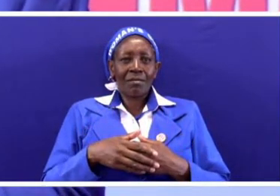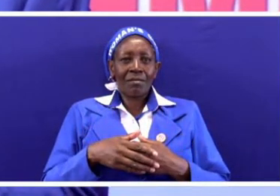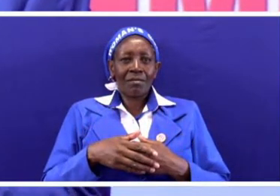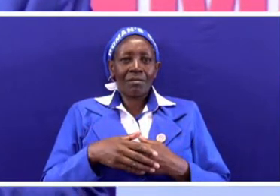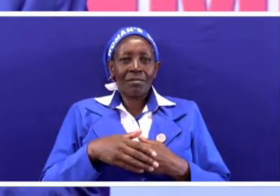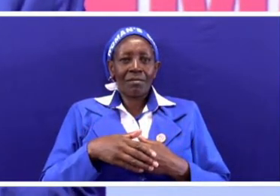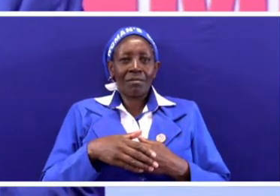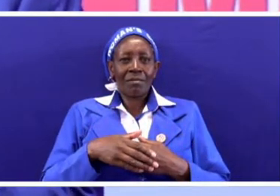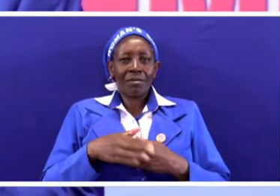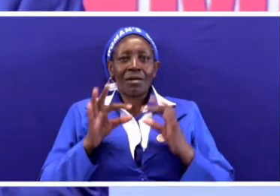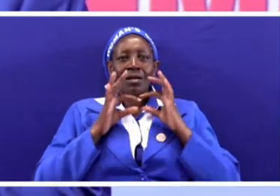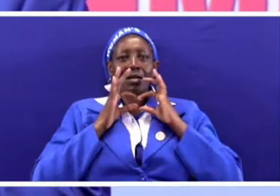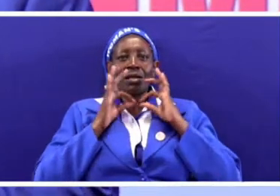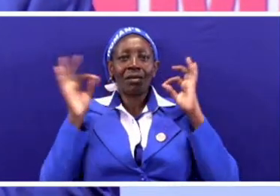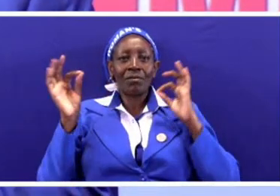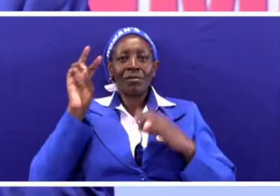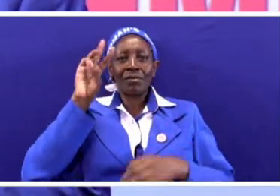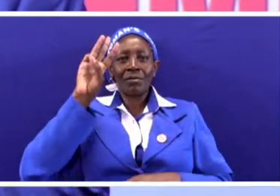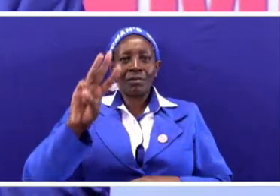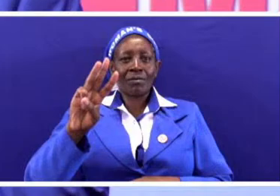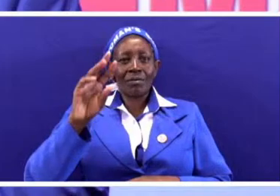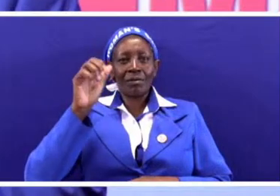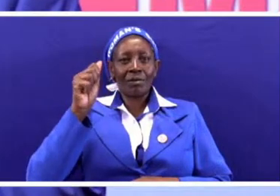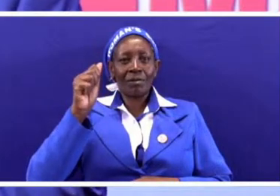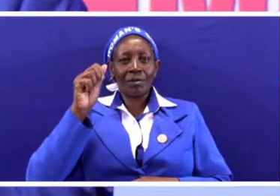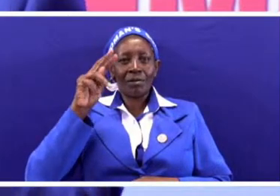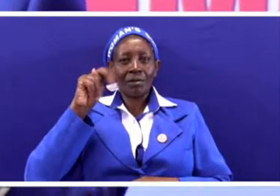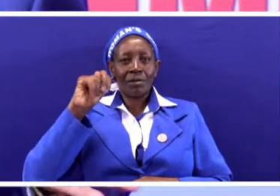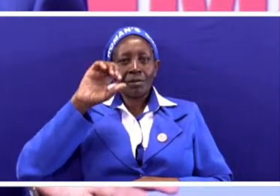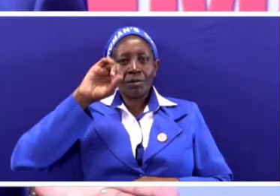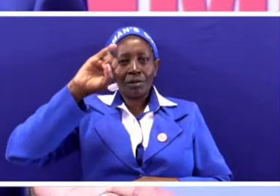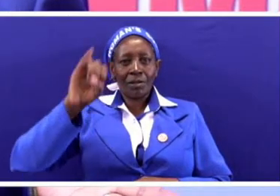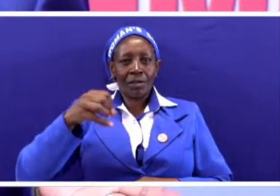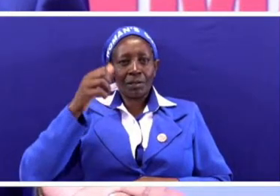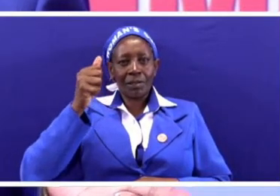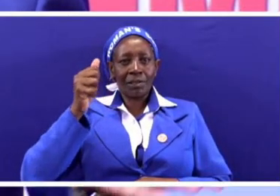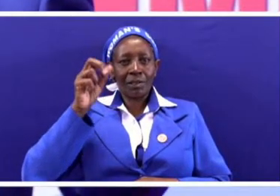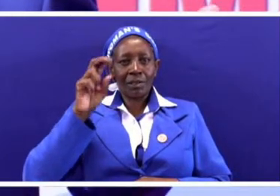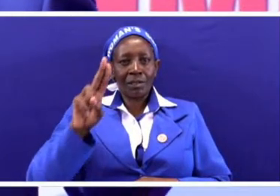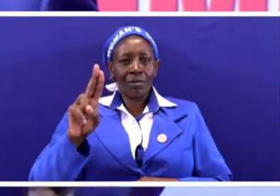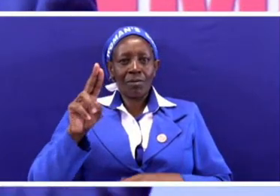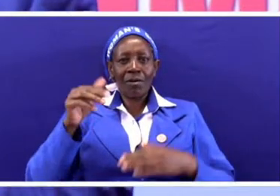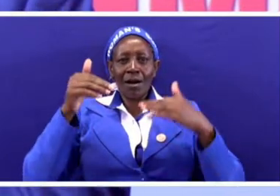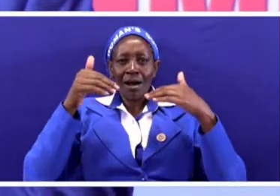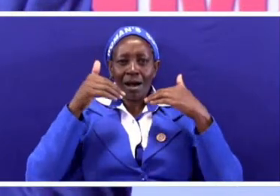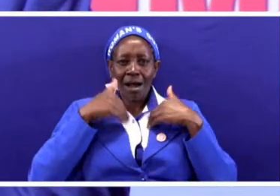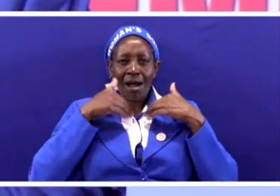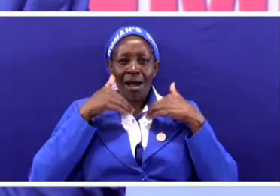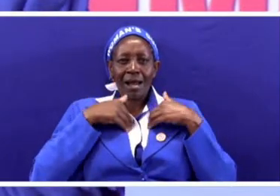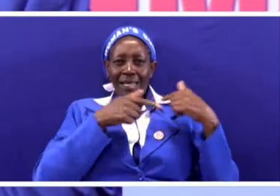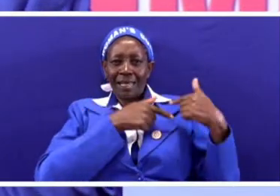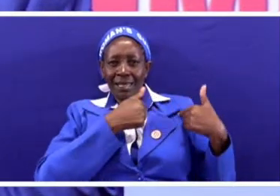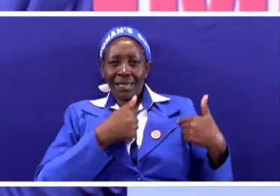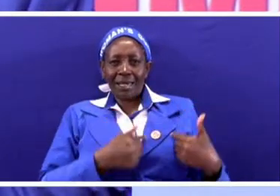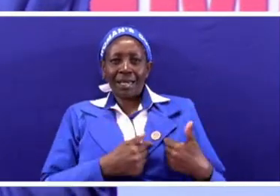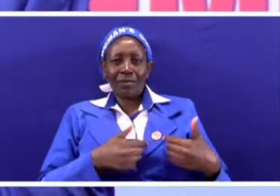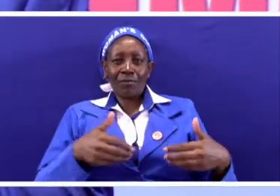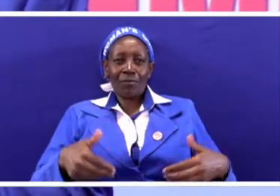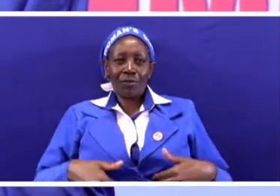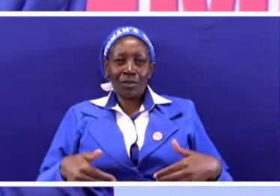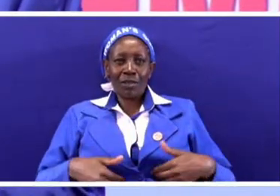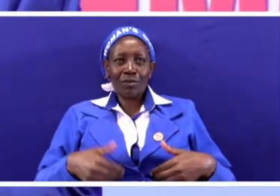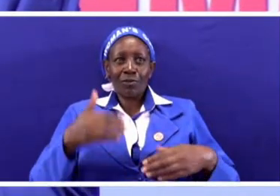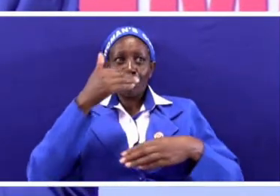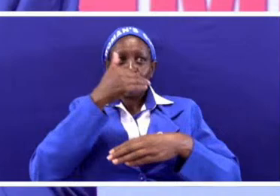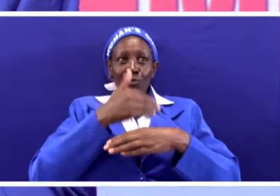in the university and the youth here in the church, and this is how this building came up. He